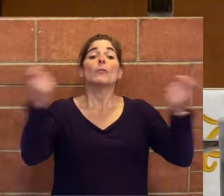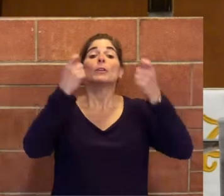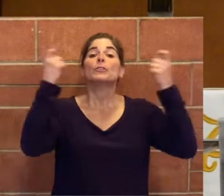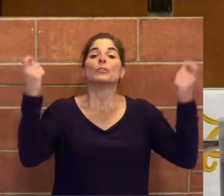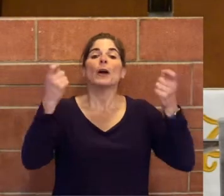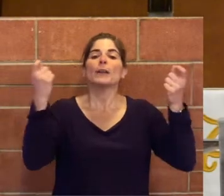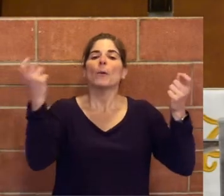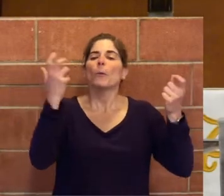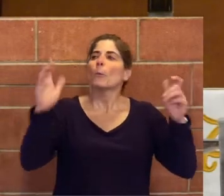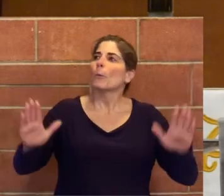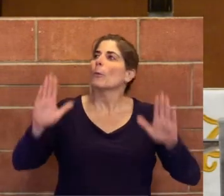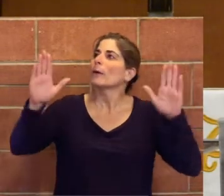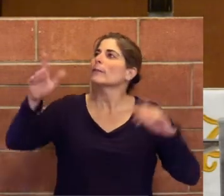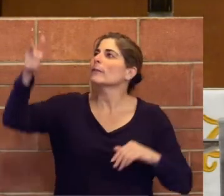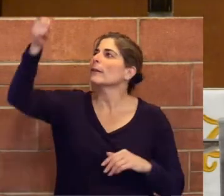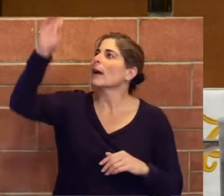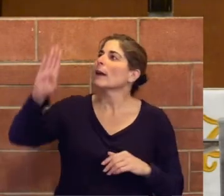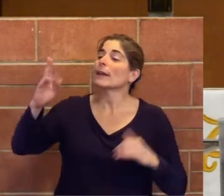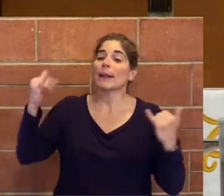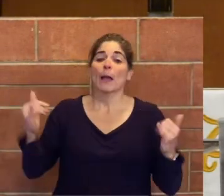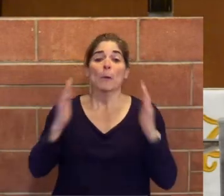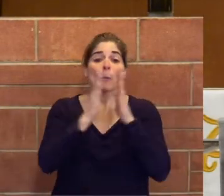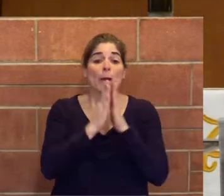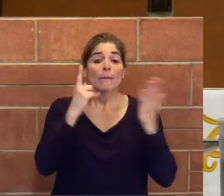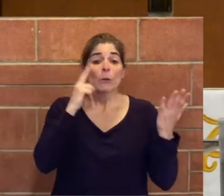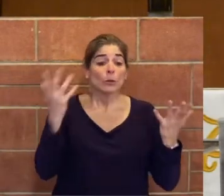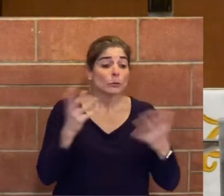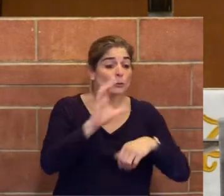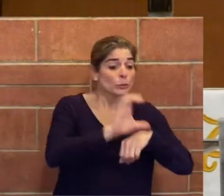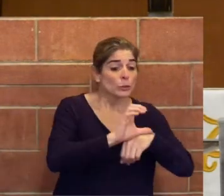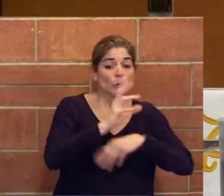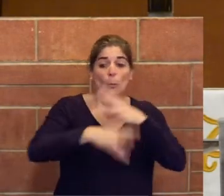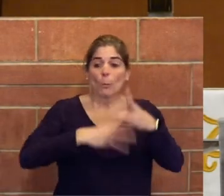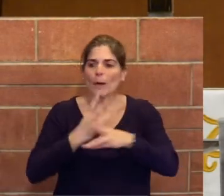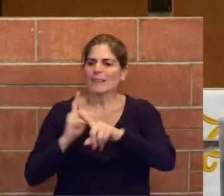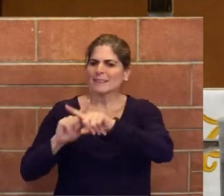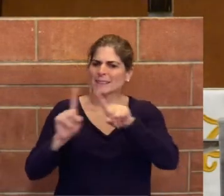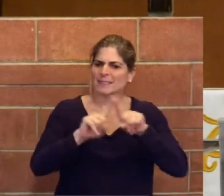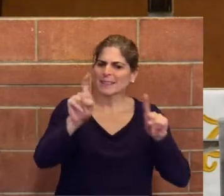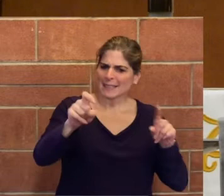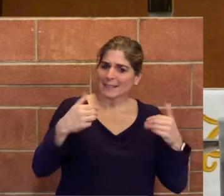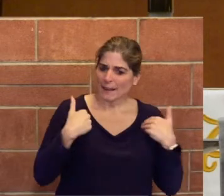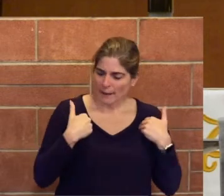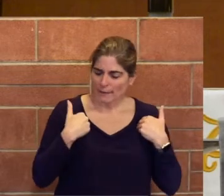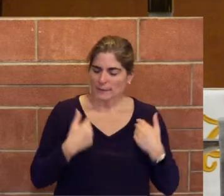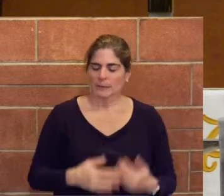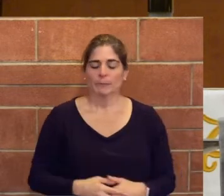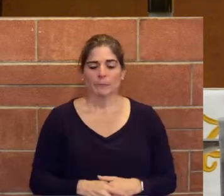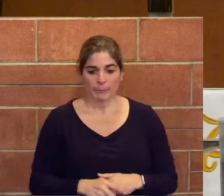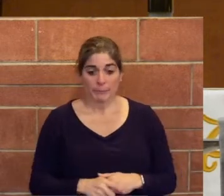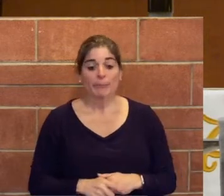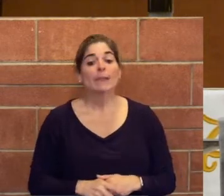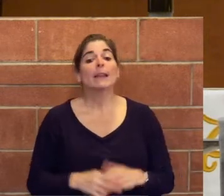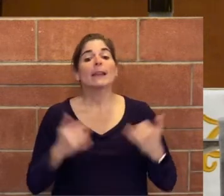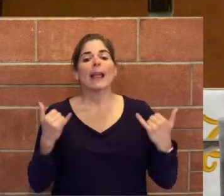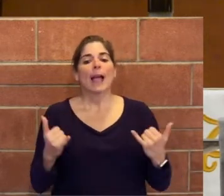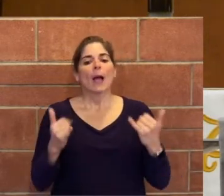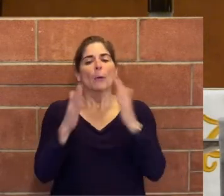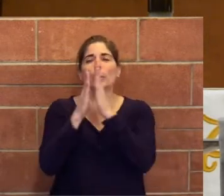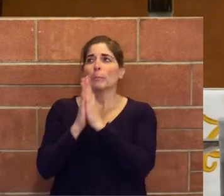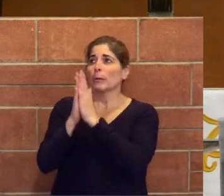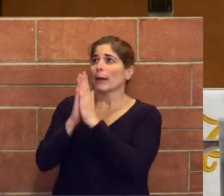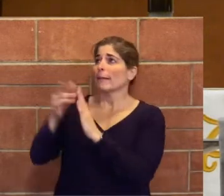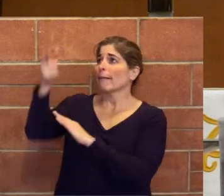Rejoicing in the wonder of new life in Jesus Christ, let us pray for the church, the world, and all those who are in need, with a series